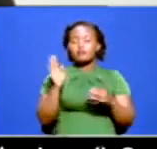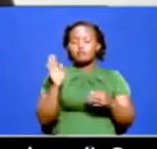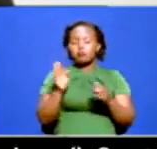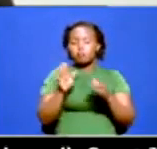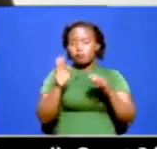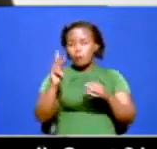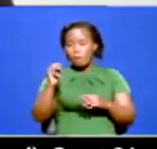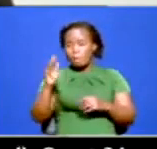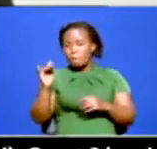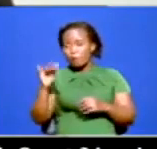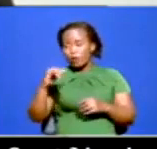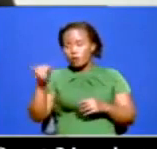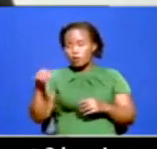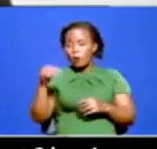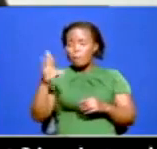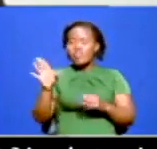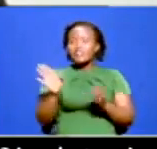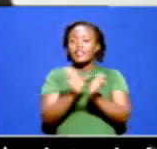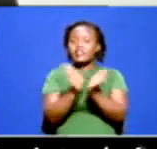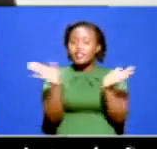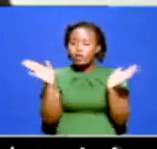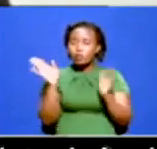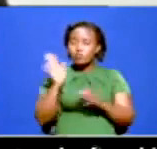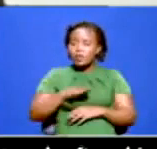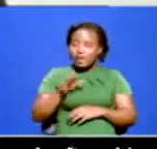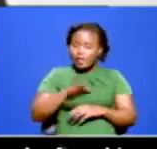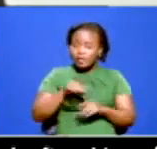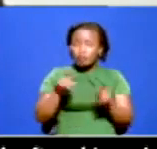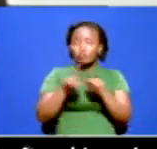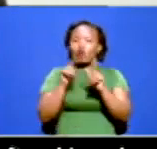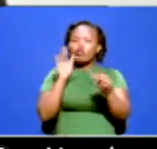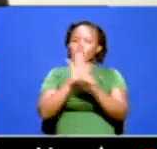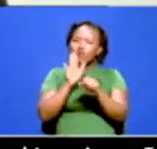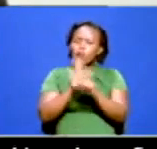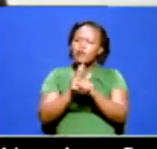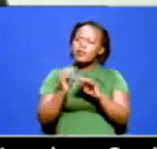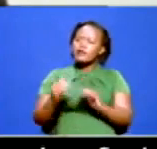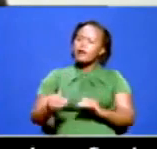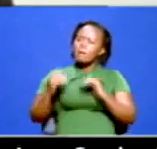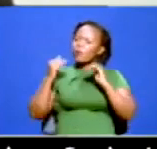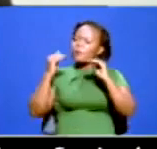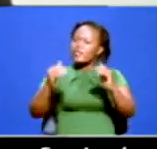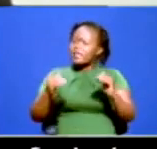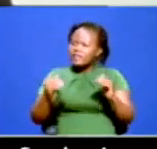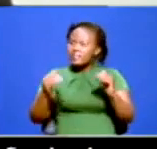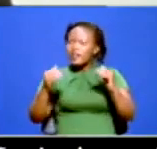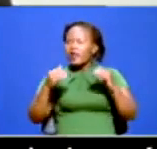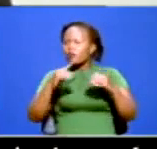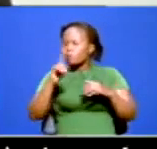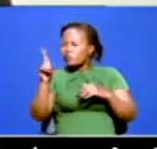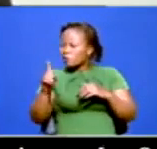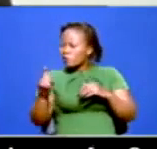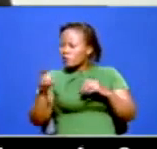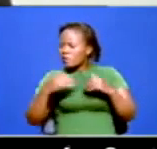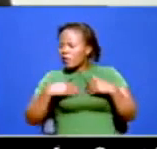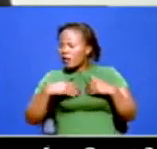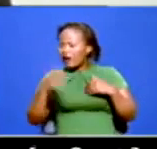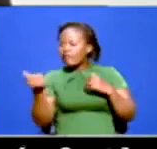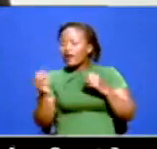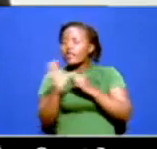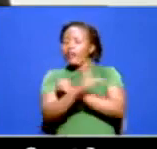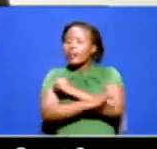of lady officers that you promoted to the level of brigadier. Right. Is there any other country in the Commonwealth that has, you